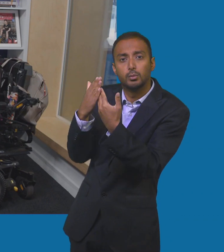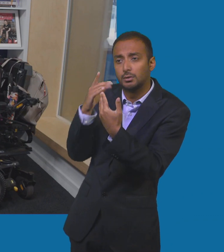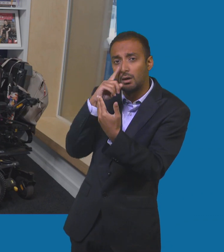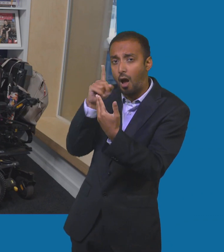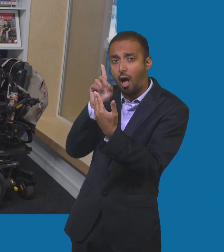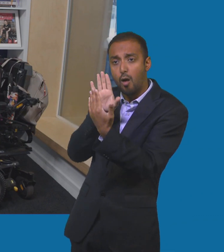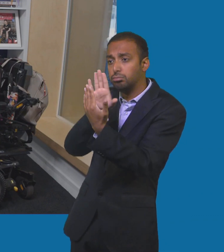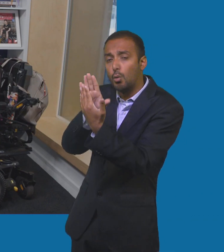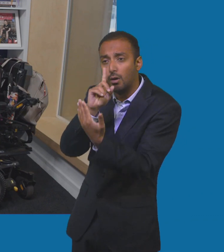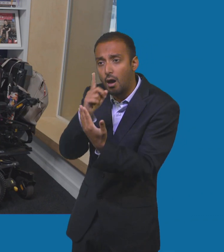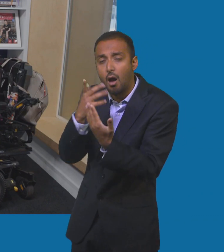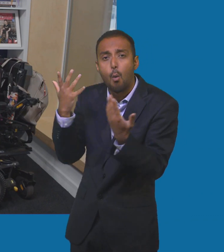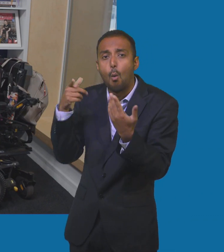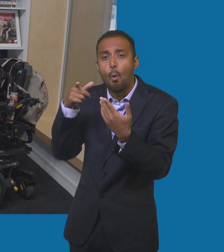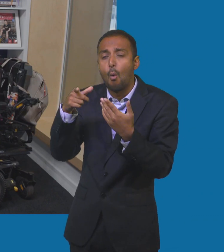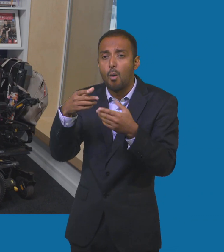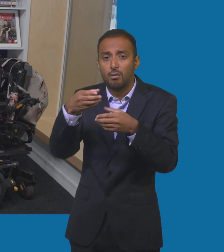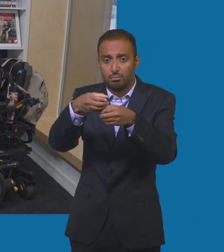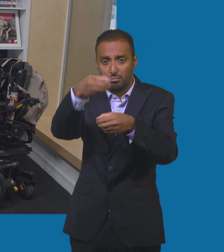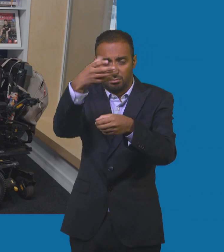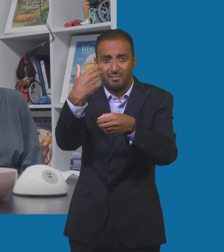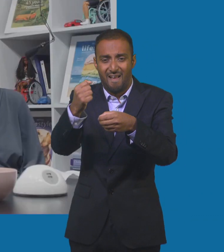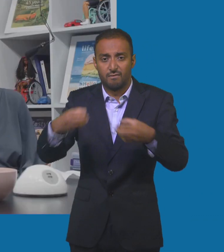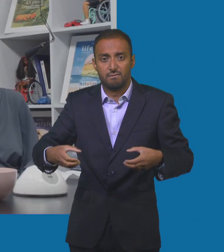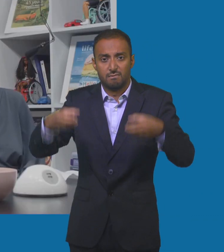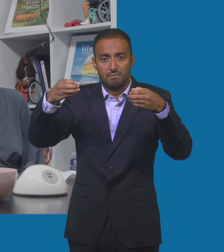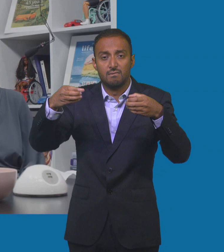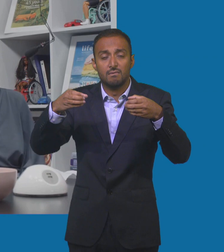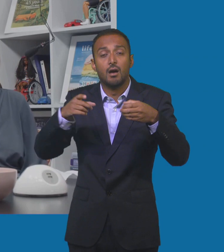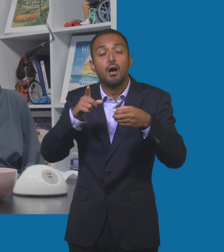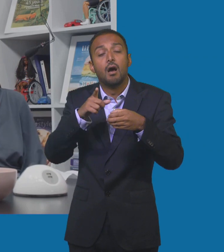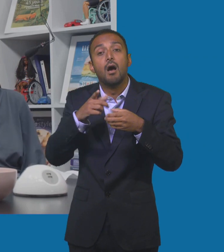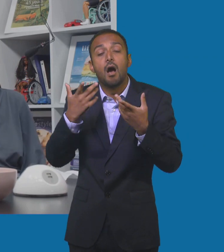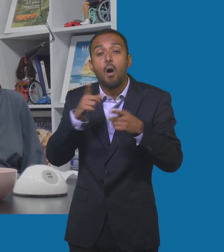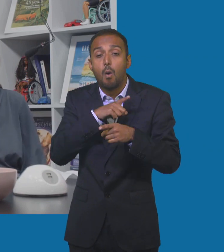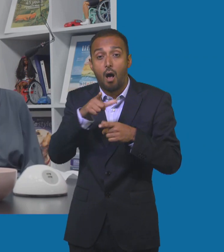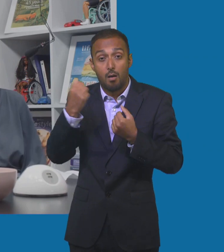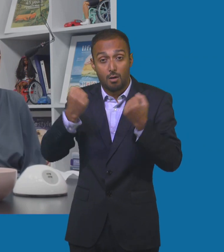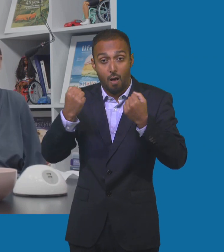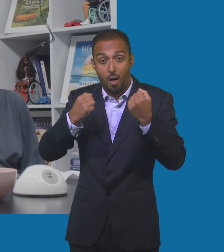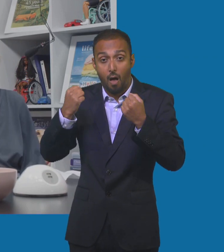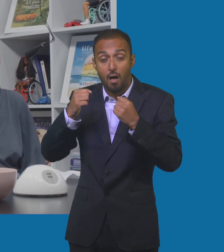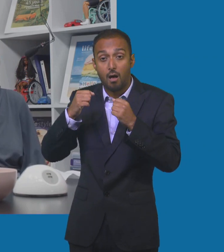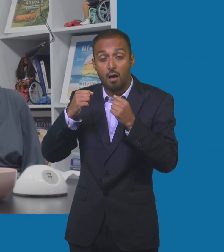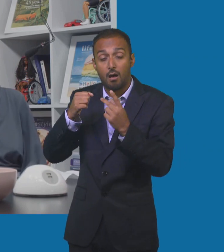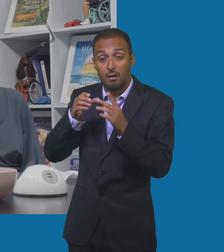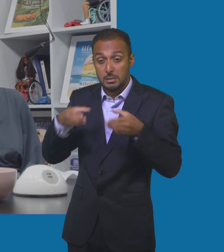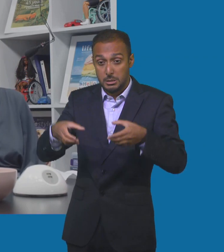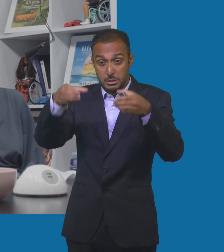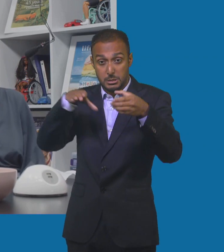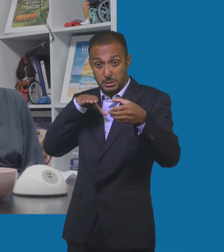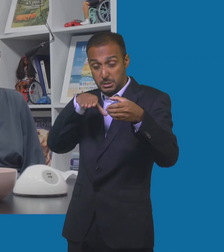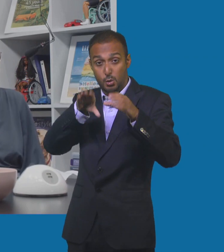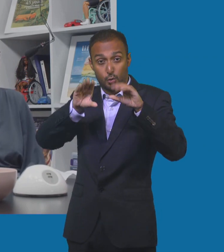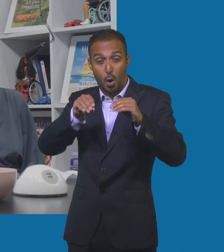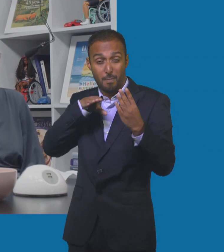they're spaced in a really silly way. Well, they have those curbs so that you can't, the like rubber curbs to stop you parking too close, but then you can't get a wheelchair past